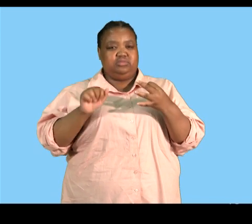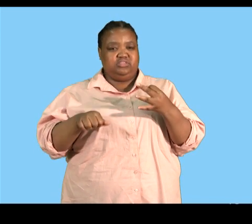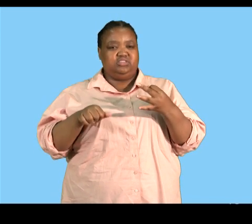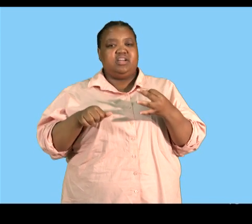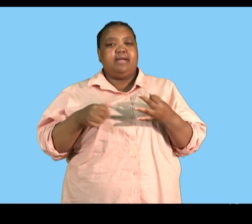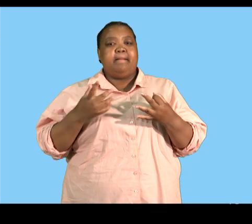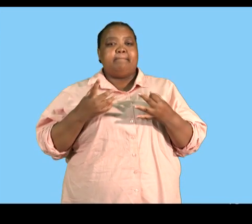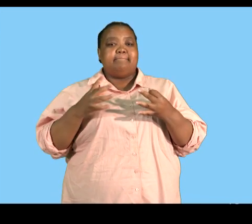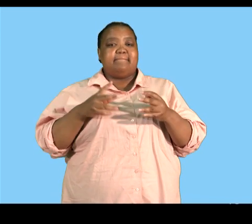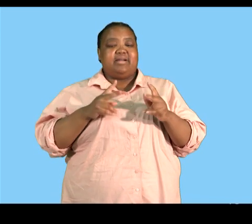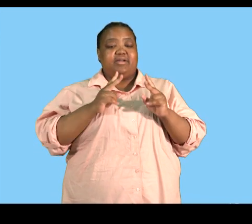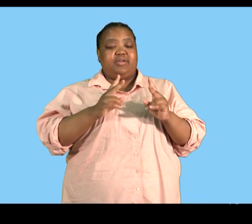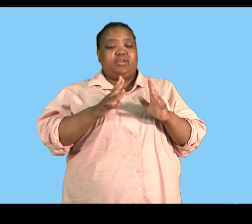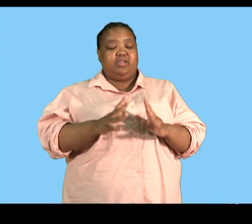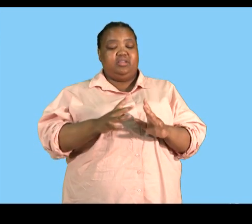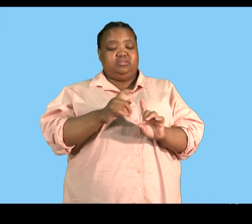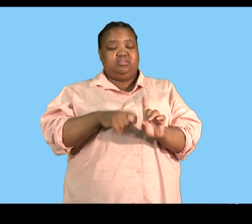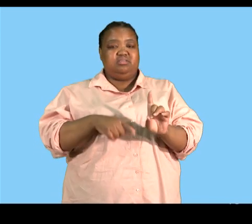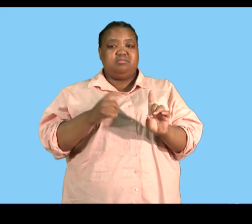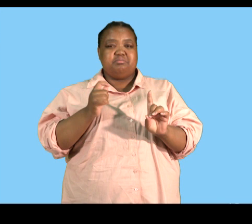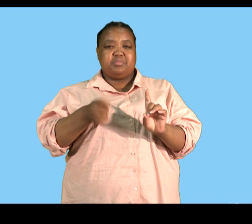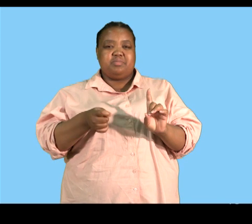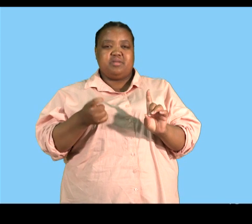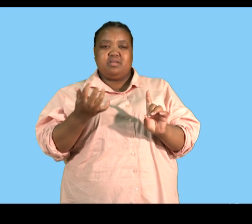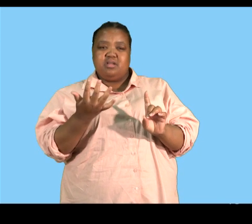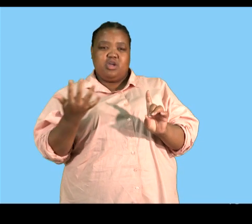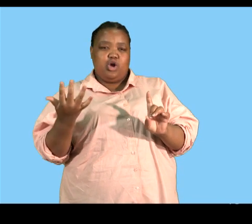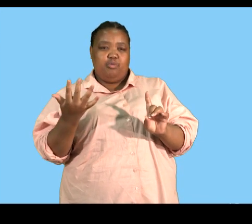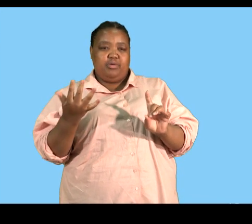So in total, the venue will cost them